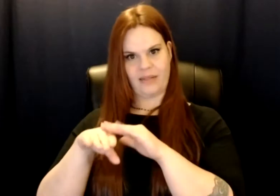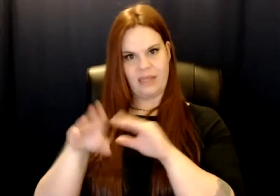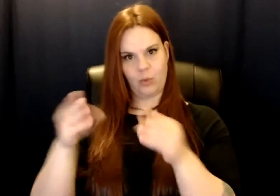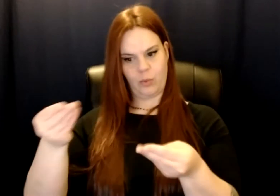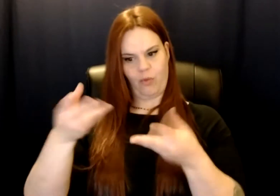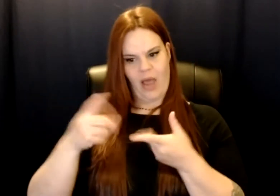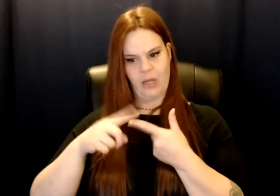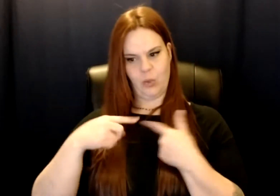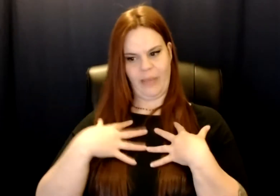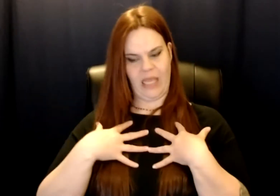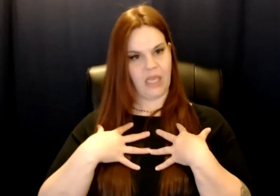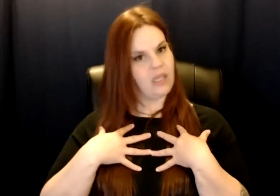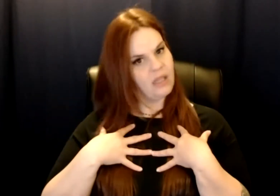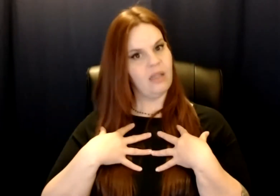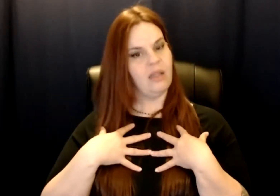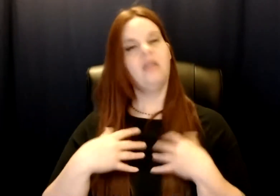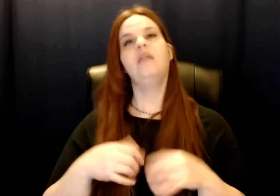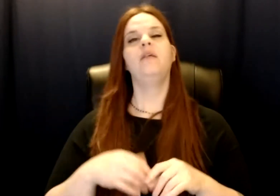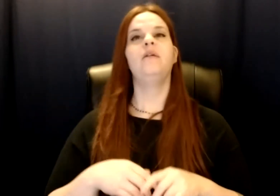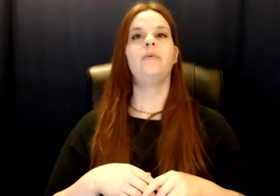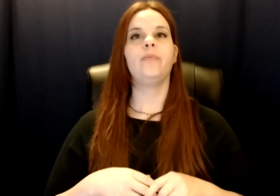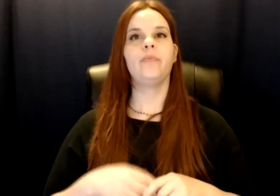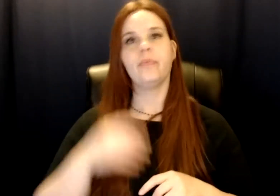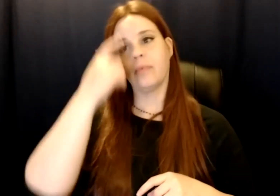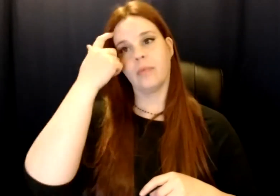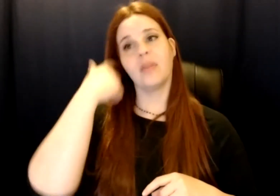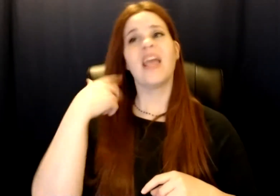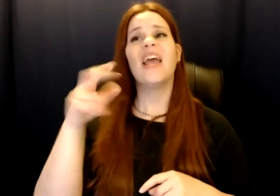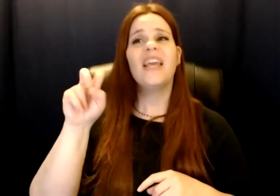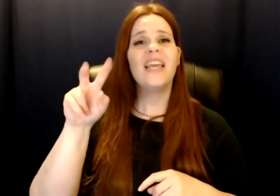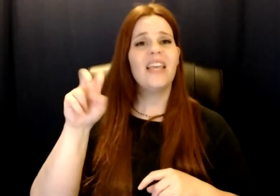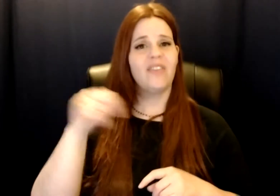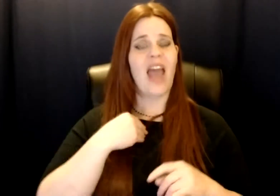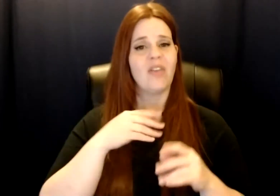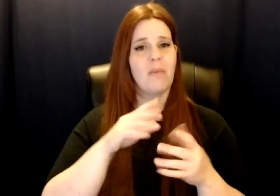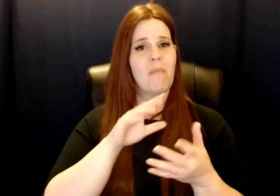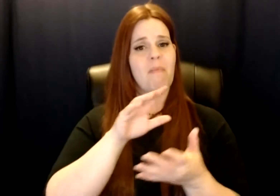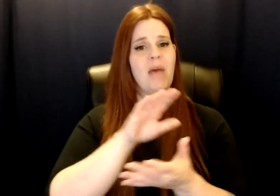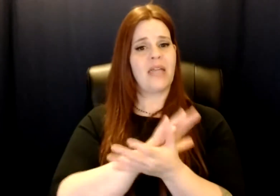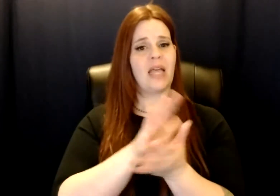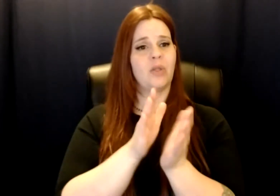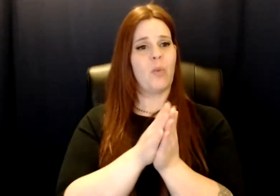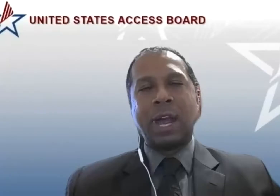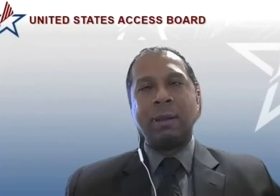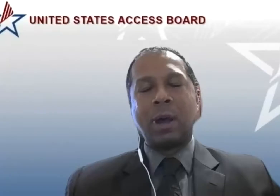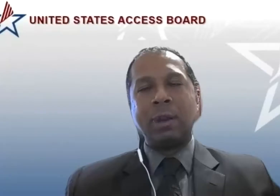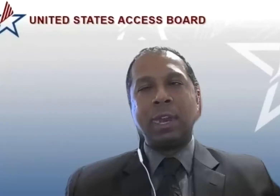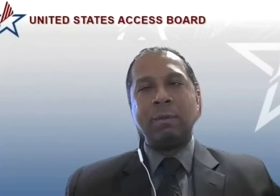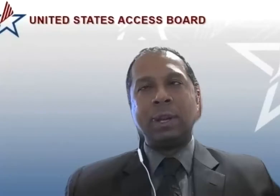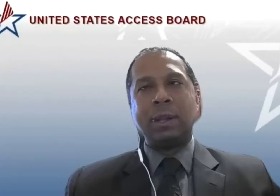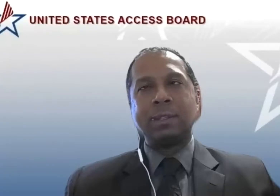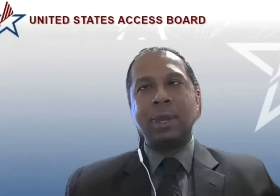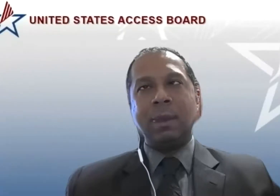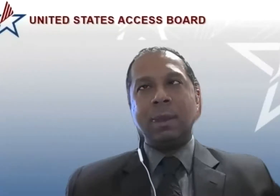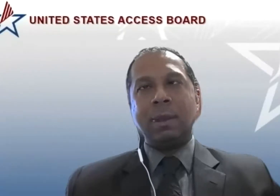that, having my textbooks available in an accessible format that I didn't have to rely on